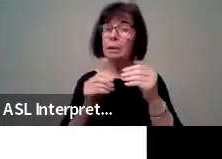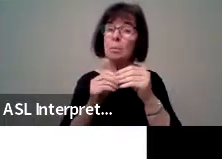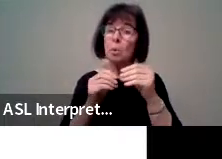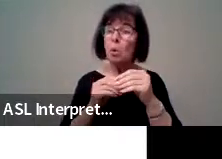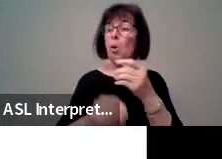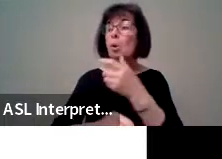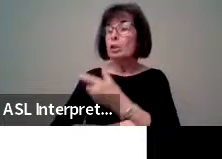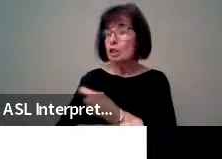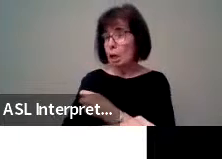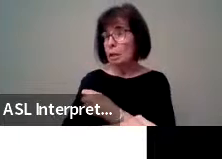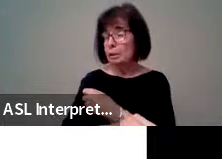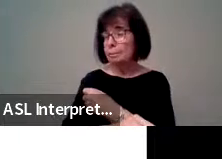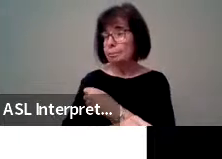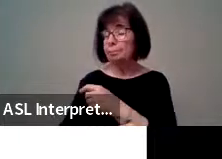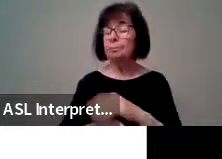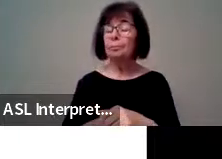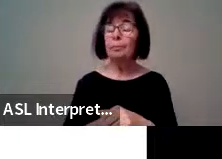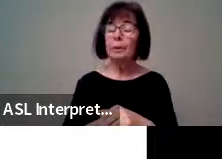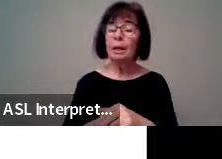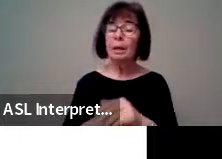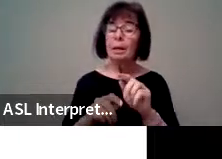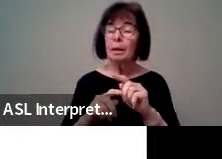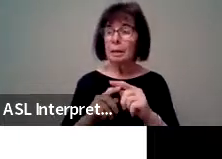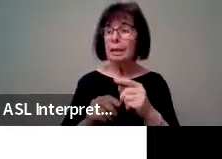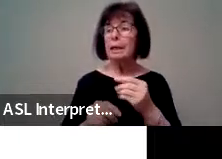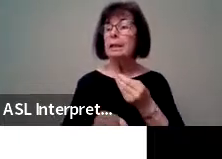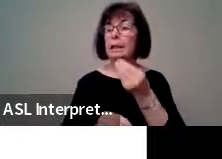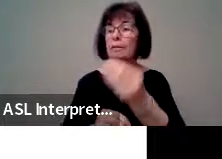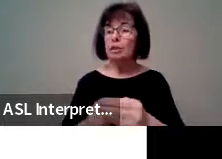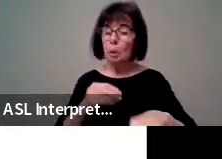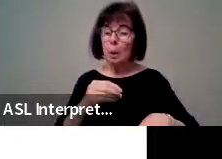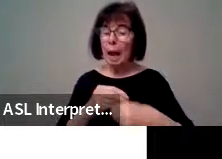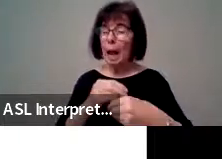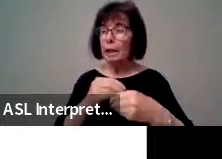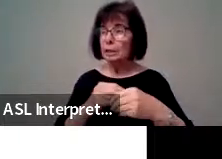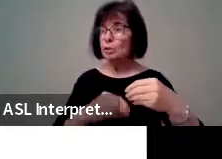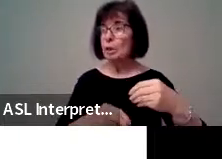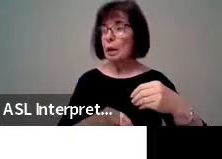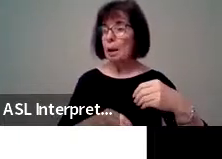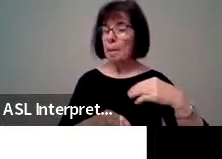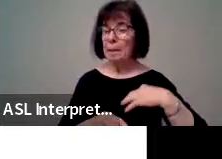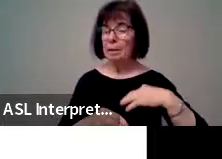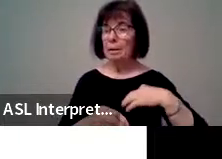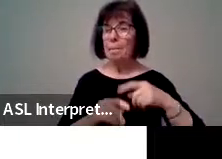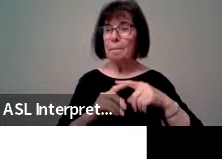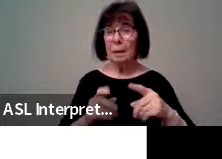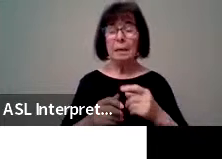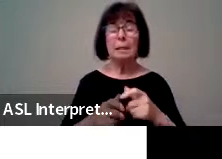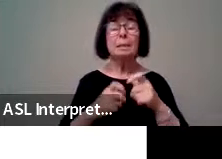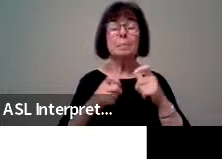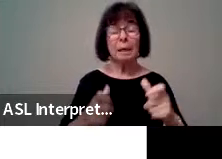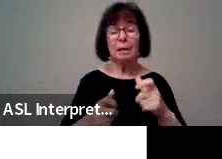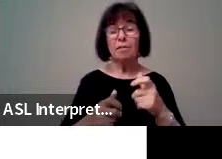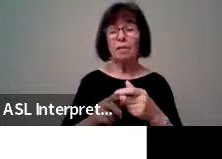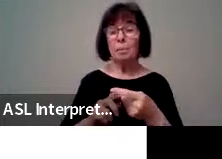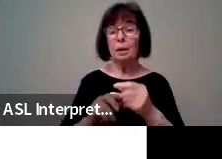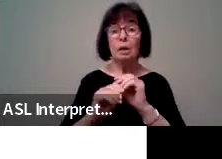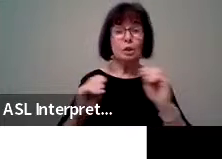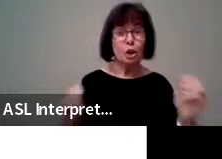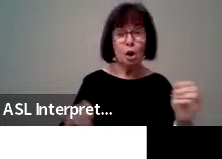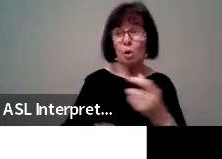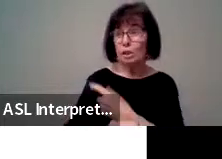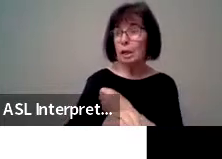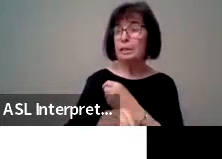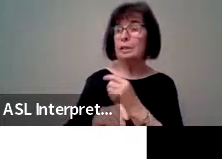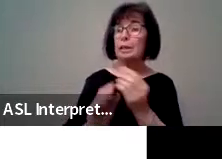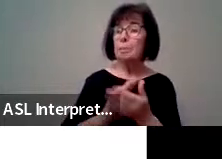gives you extra benefit. But the big improvement, the big jump is going from unvaccinated to vaccinated. And that's even true for people who've had COVID. You hear